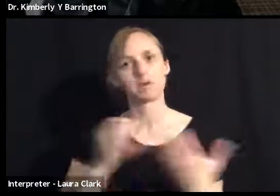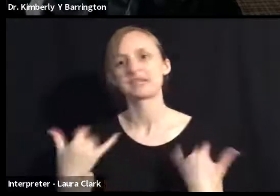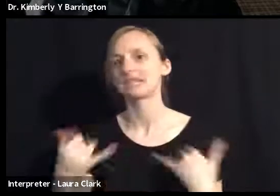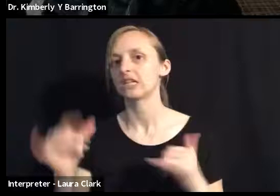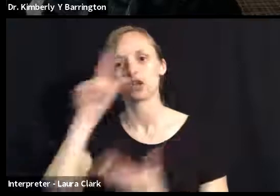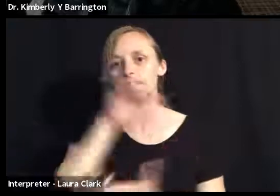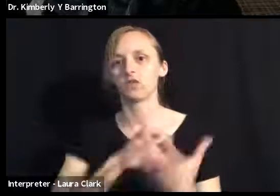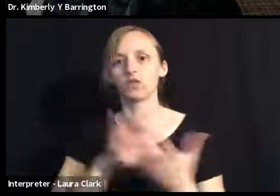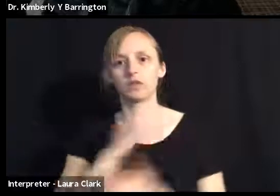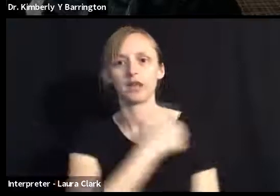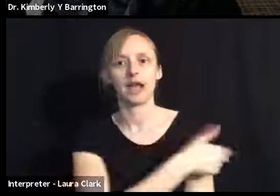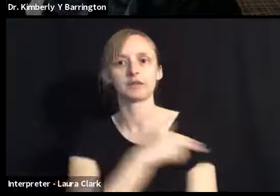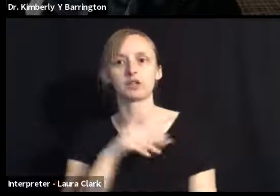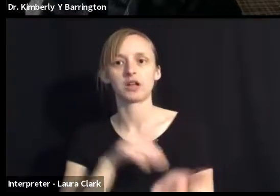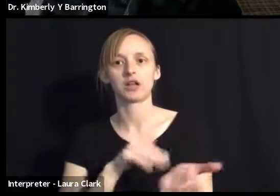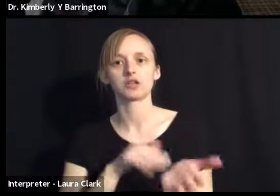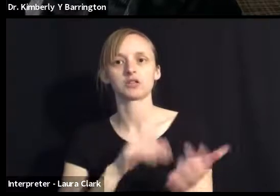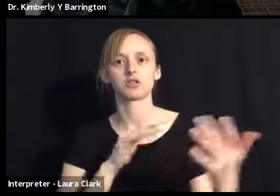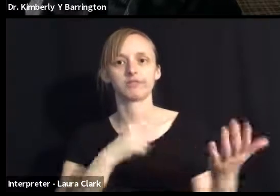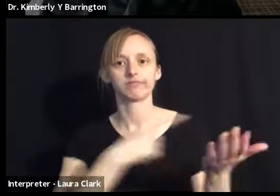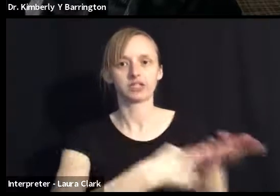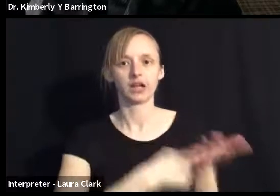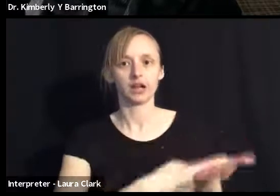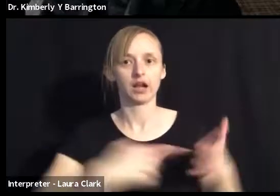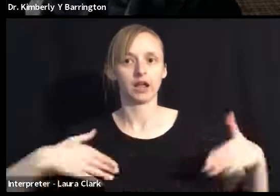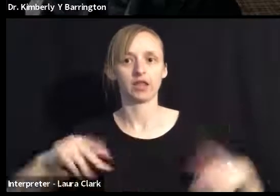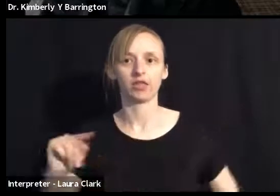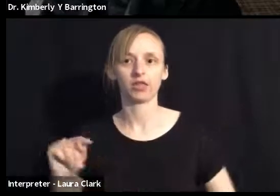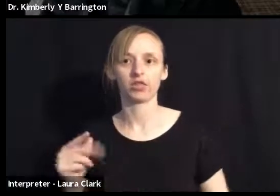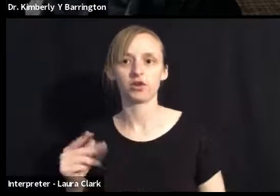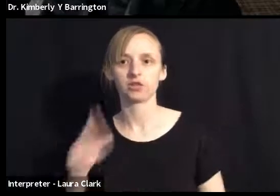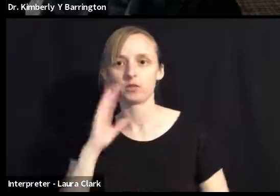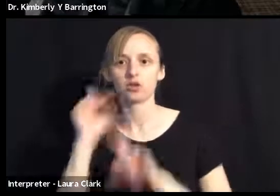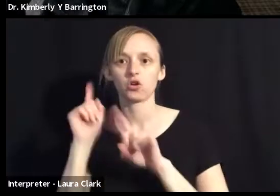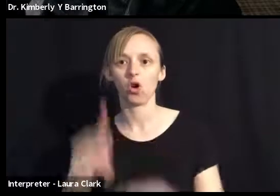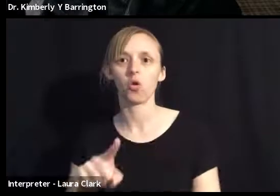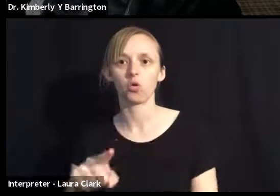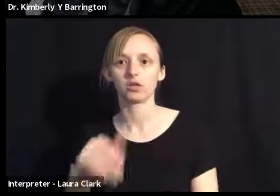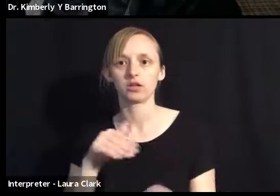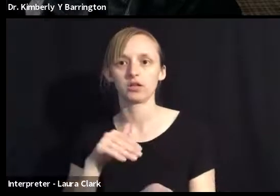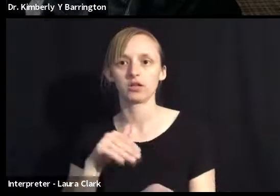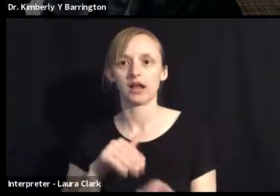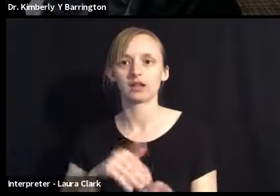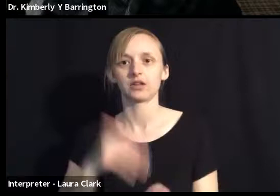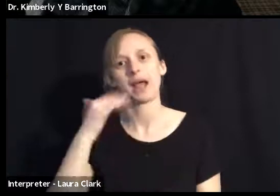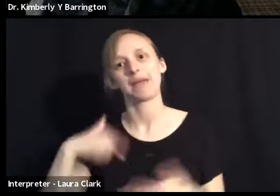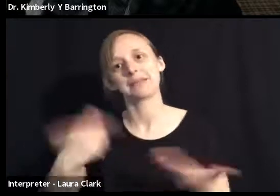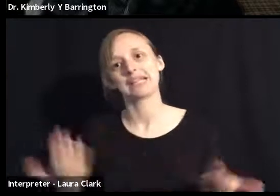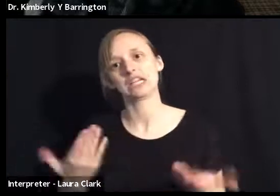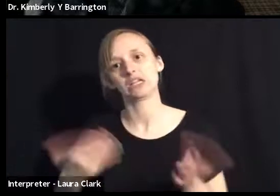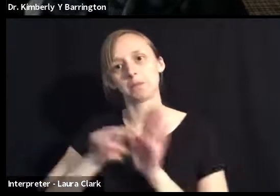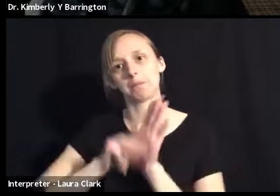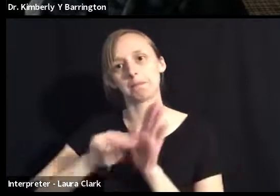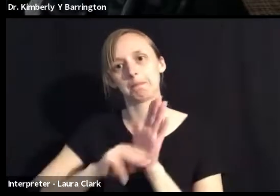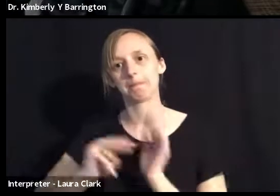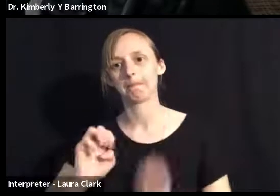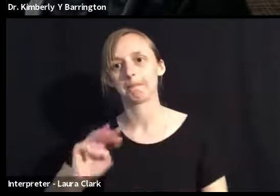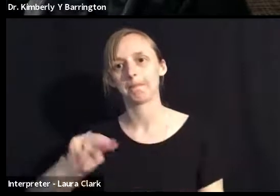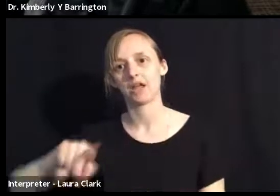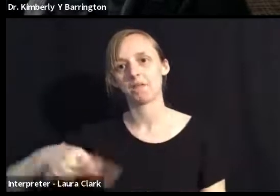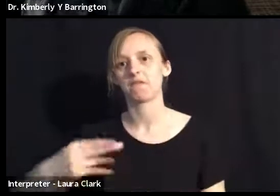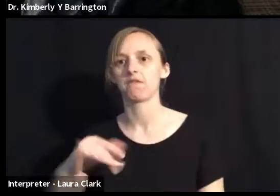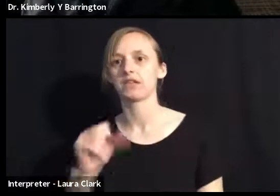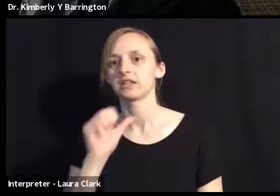hospital doctor yet, but I'm going to the doctor Thursday. That's why I'm in Memphis in my hometown. But overall, everything that the